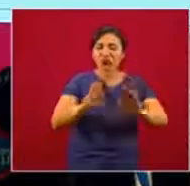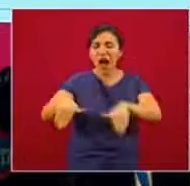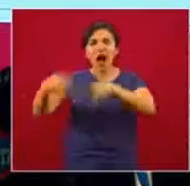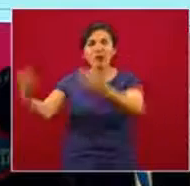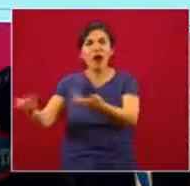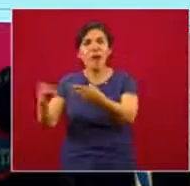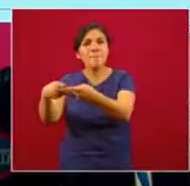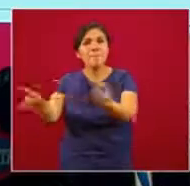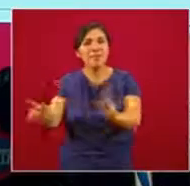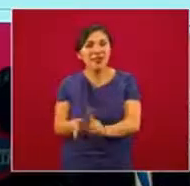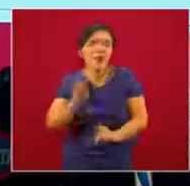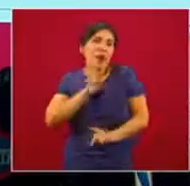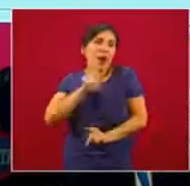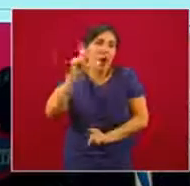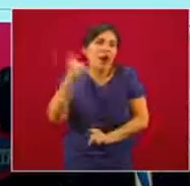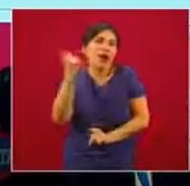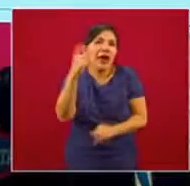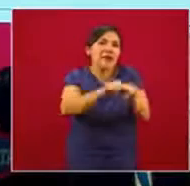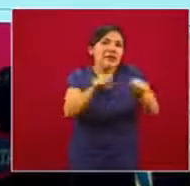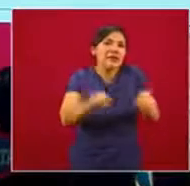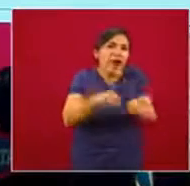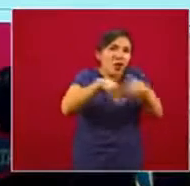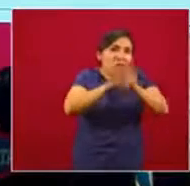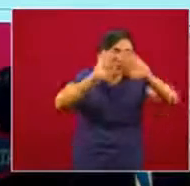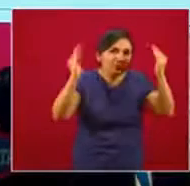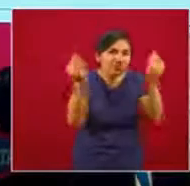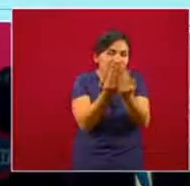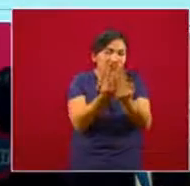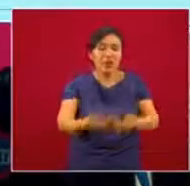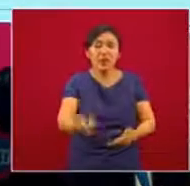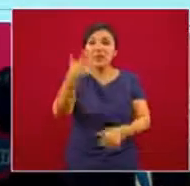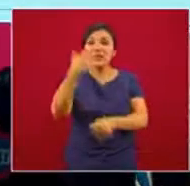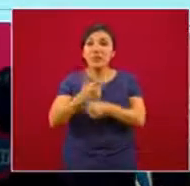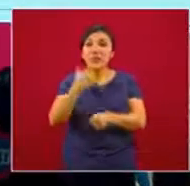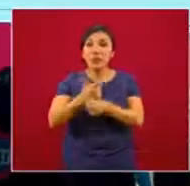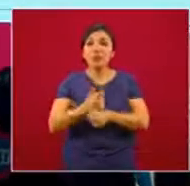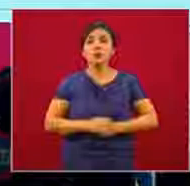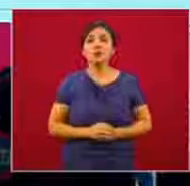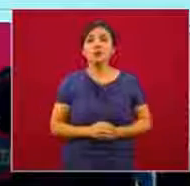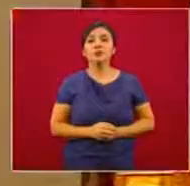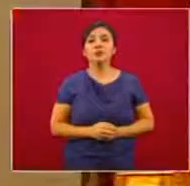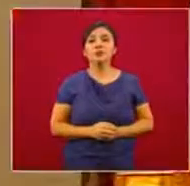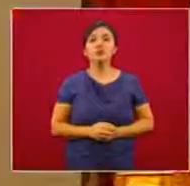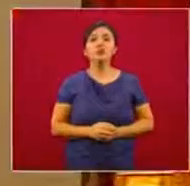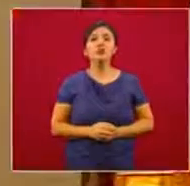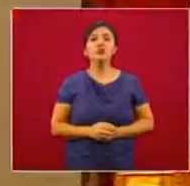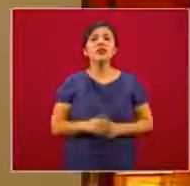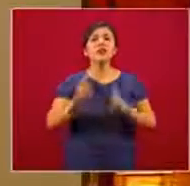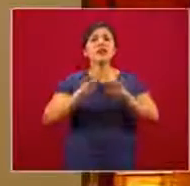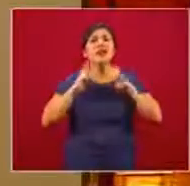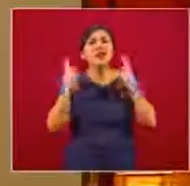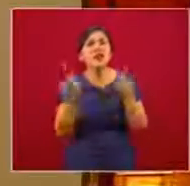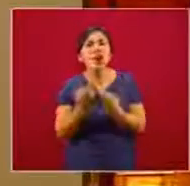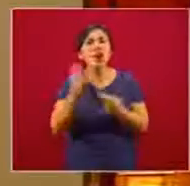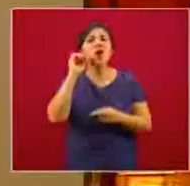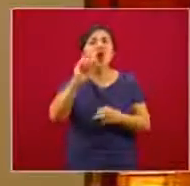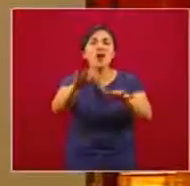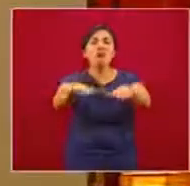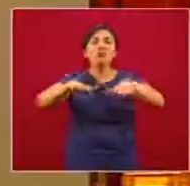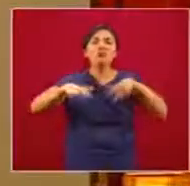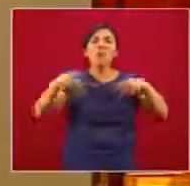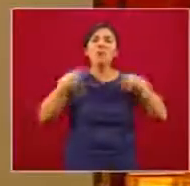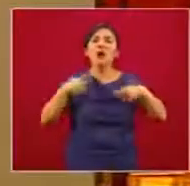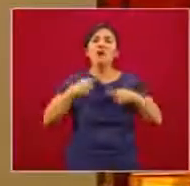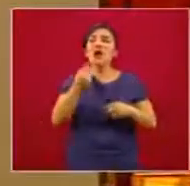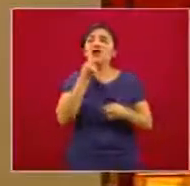can teach in an open place instead of the classroom. The seventh would be the suspension